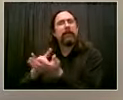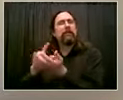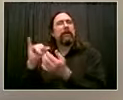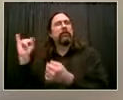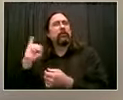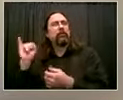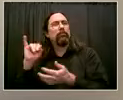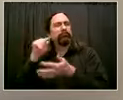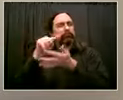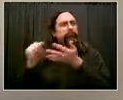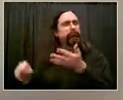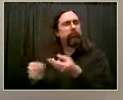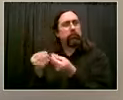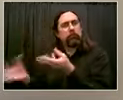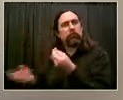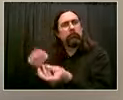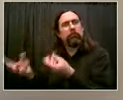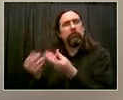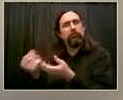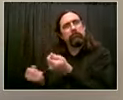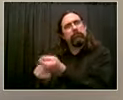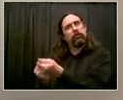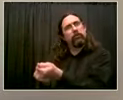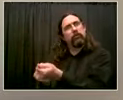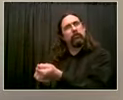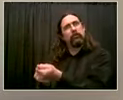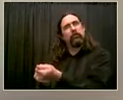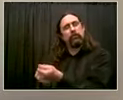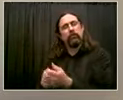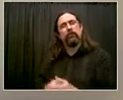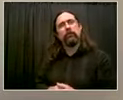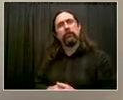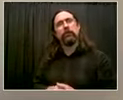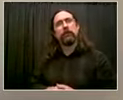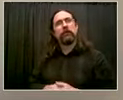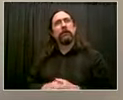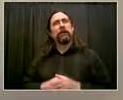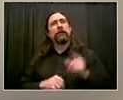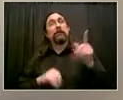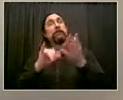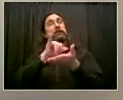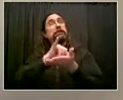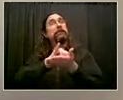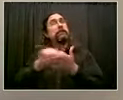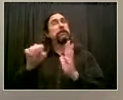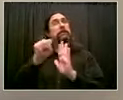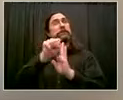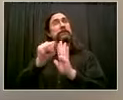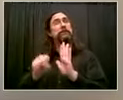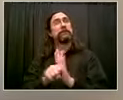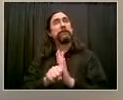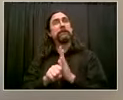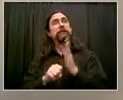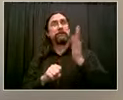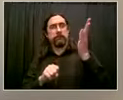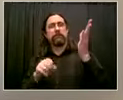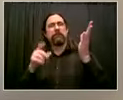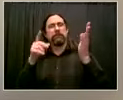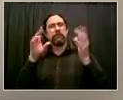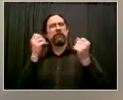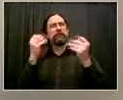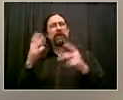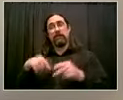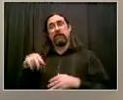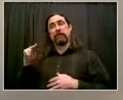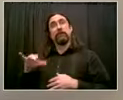population, the state jail population, are going to be coming back to our city. So we are in the last legislative session, summertime is approaching, or